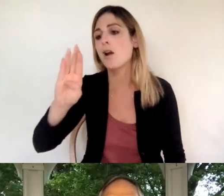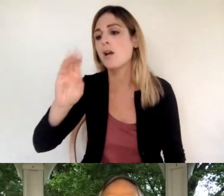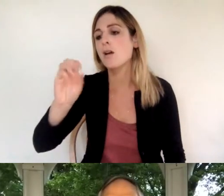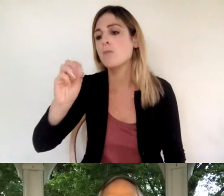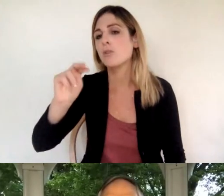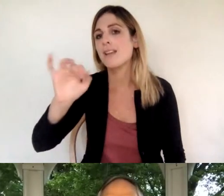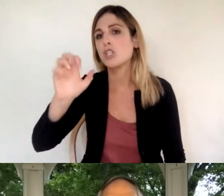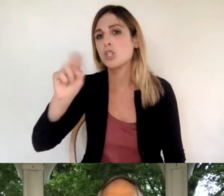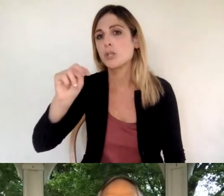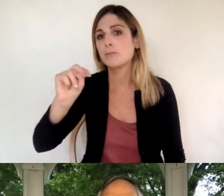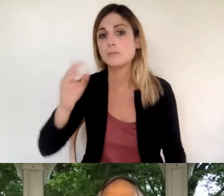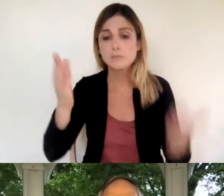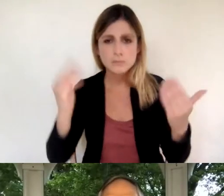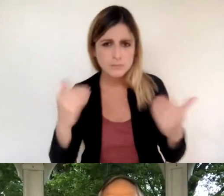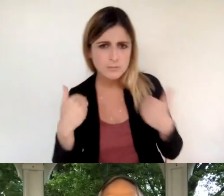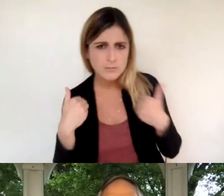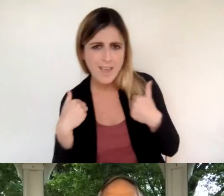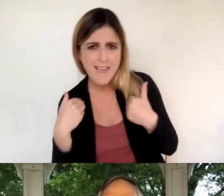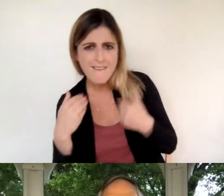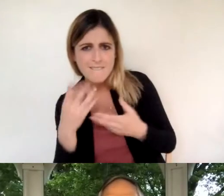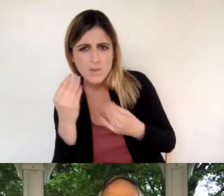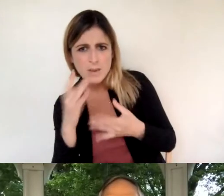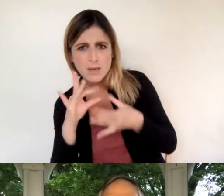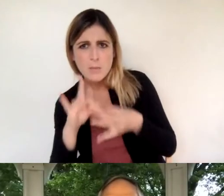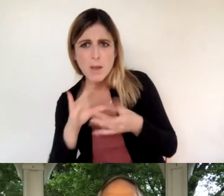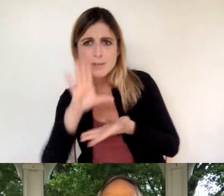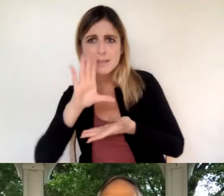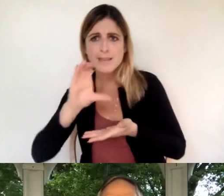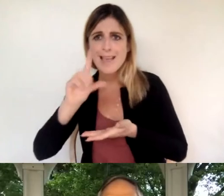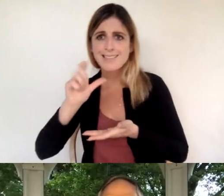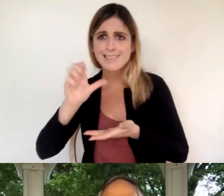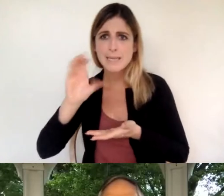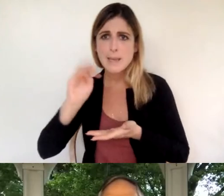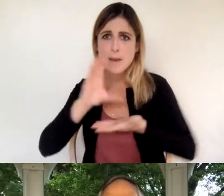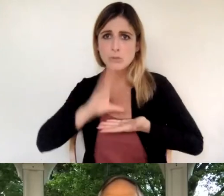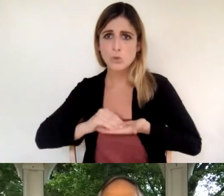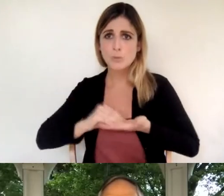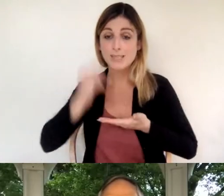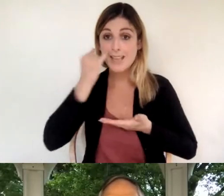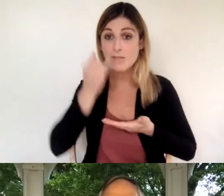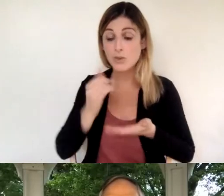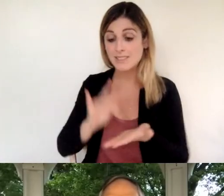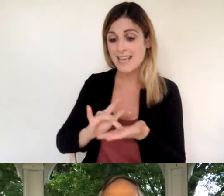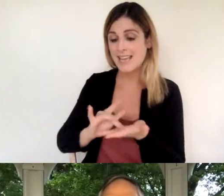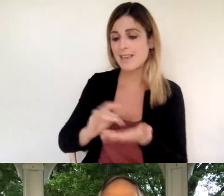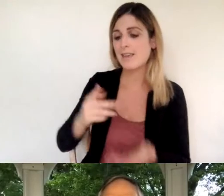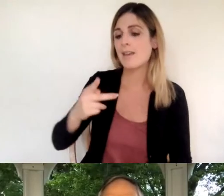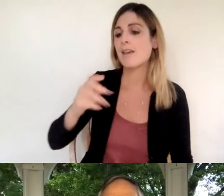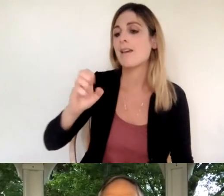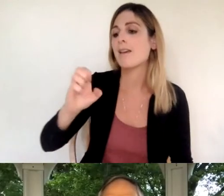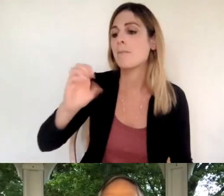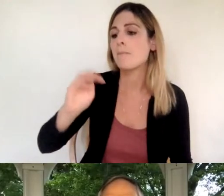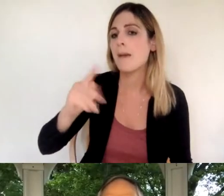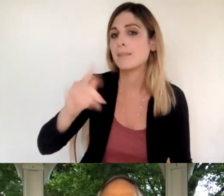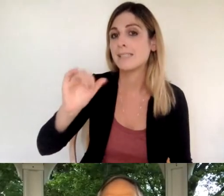Right. Is there any information about calcium absorption when on acid-reducing medications like Pepcid, or any dietary recommendations with those? Yeah,